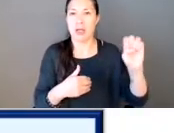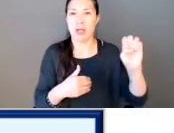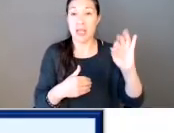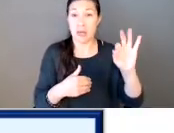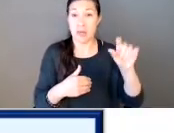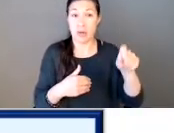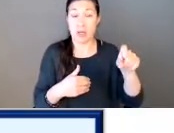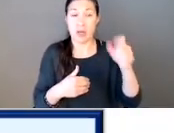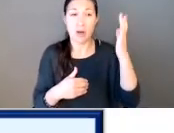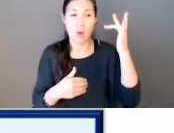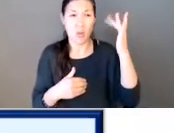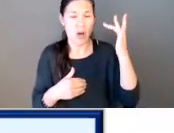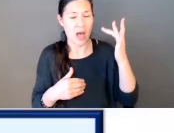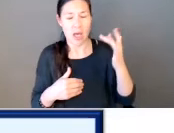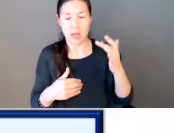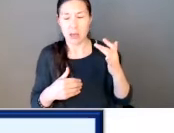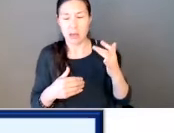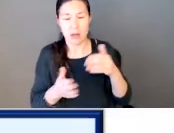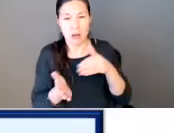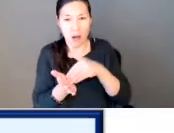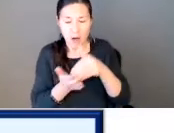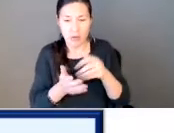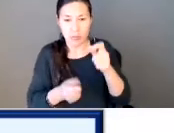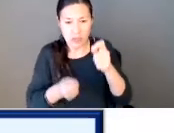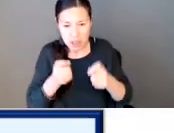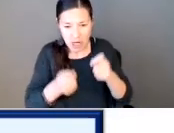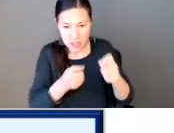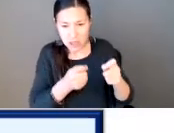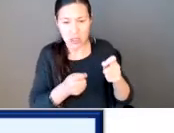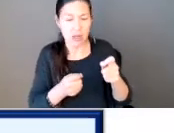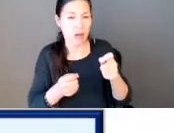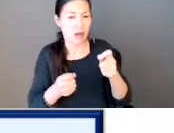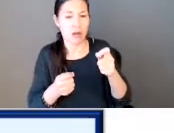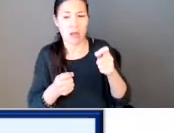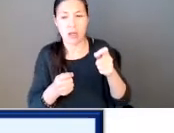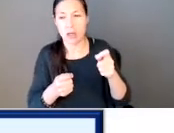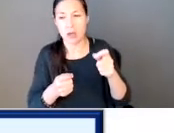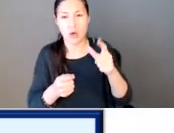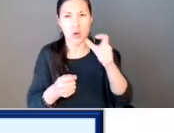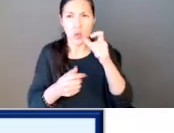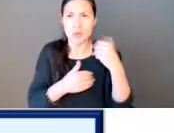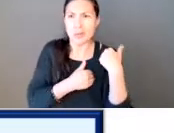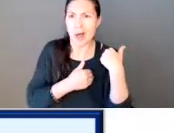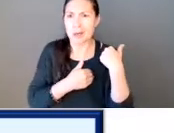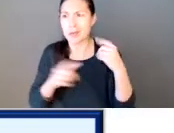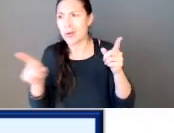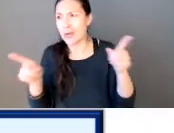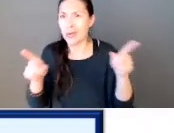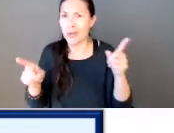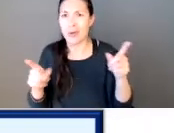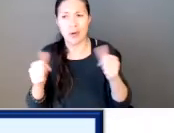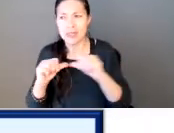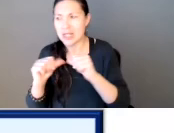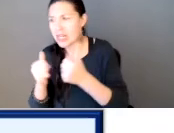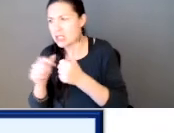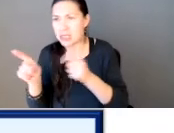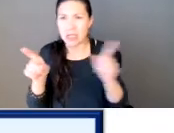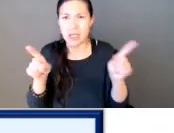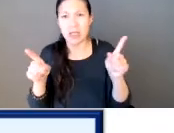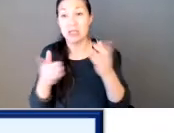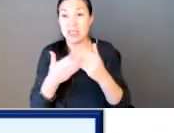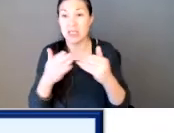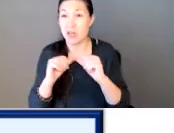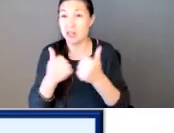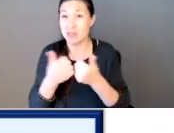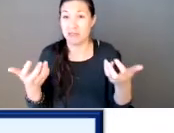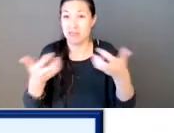changes happen too frequently, whether it's with intake numbers because of COVID or agencies merging, and we didn't want to have to change a PowerPoint